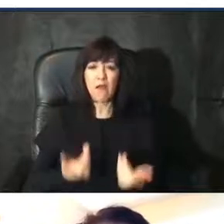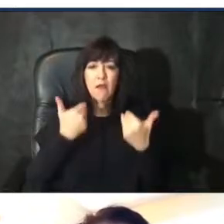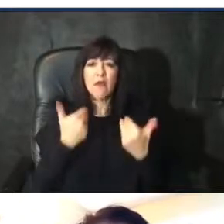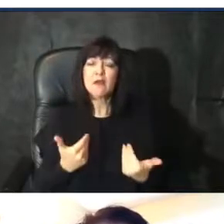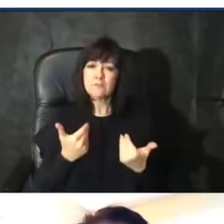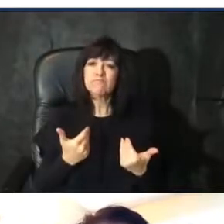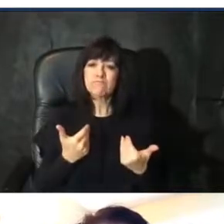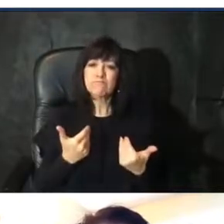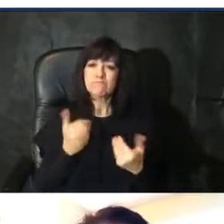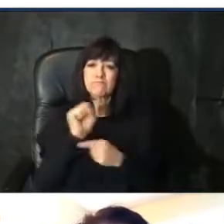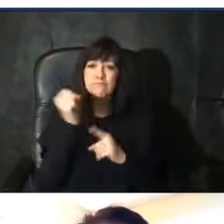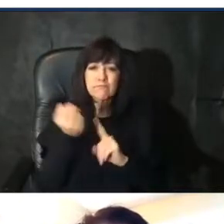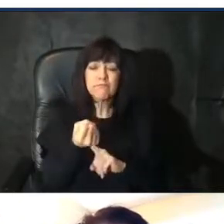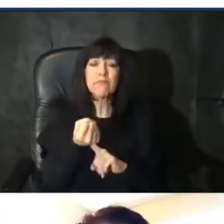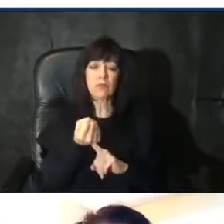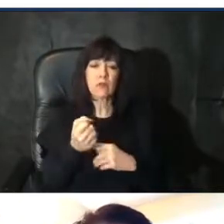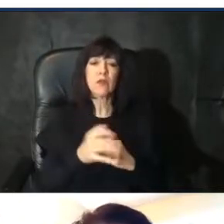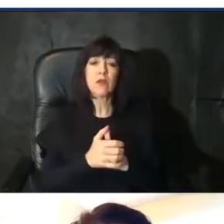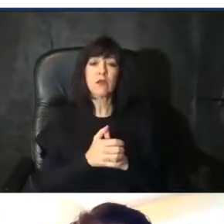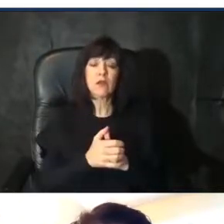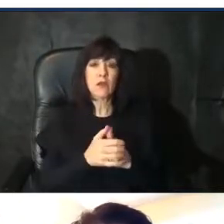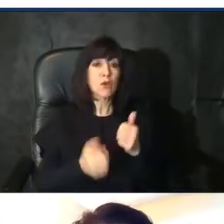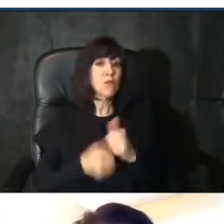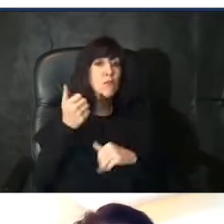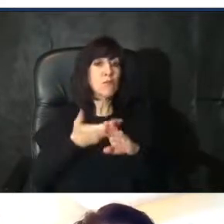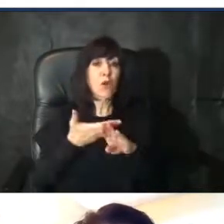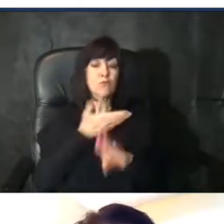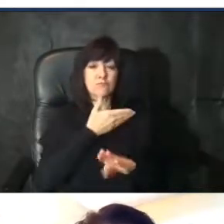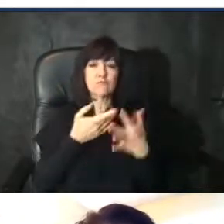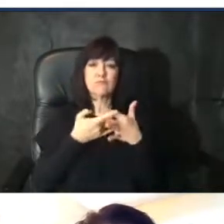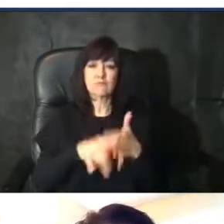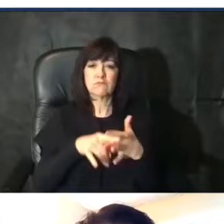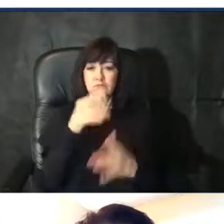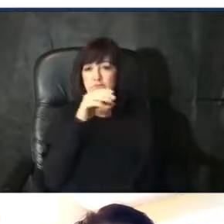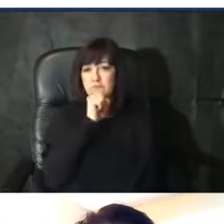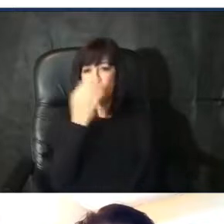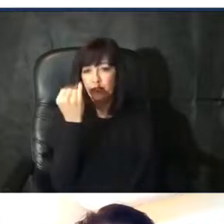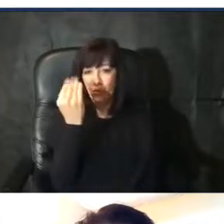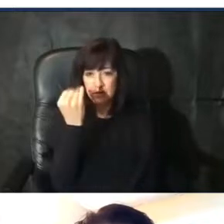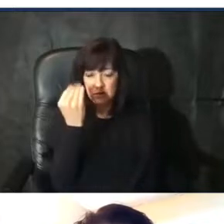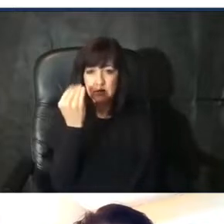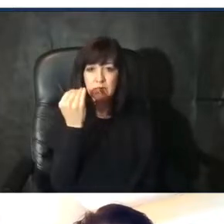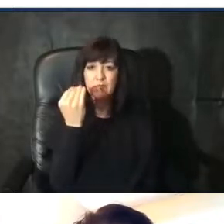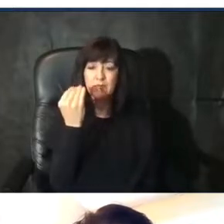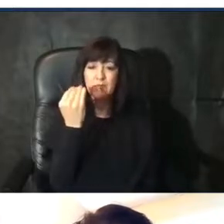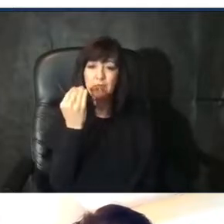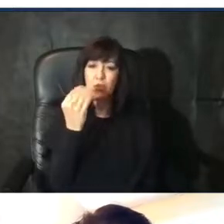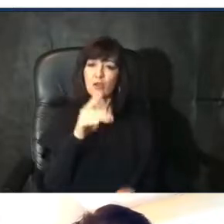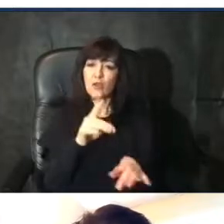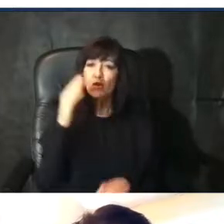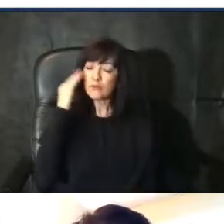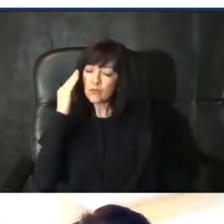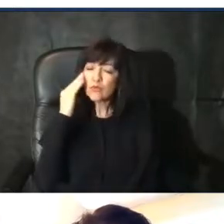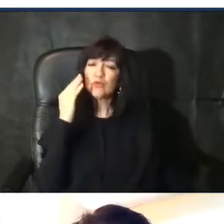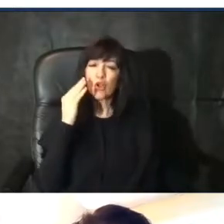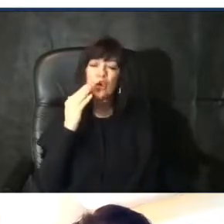them actually start before the age of 14. And we also know, unfortunately, that many children,